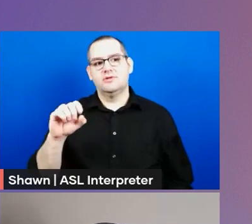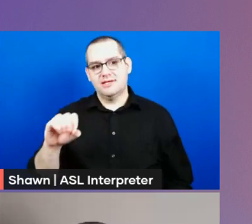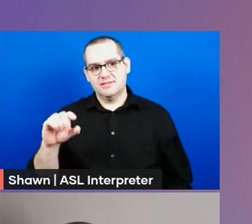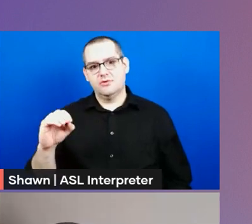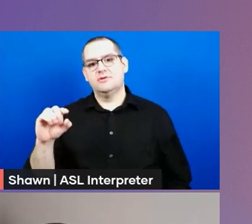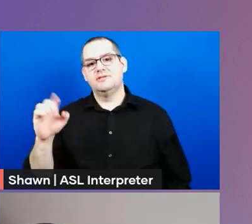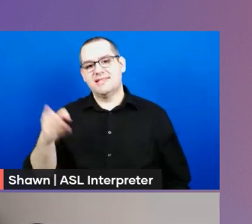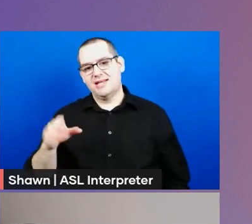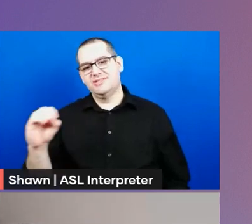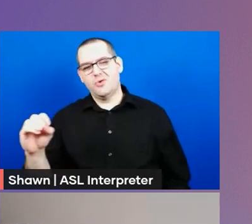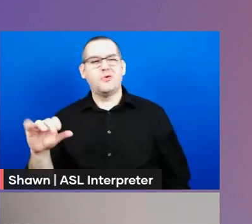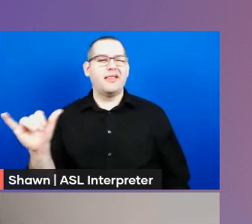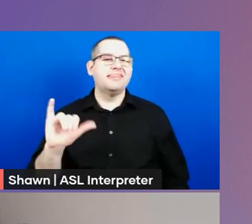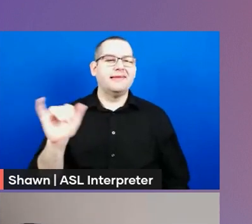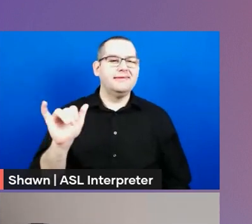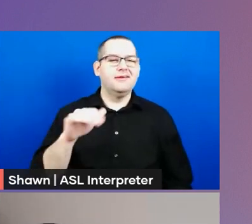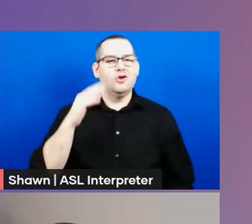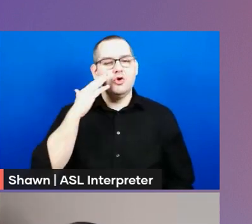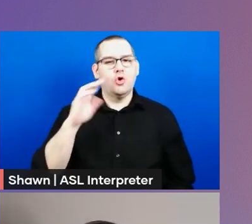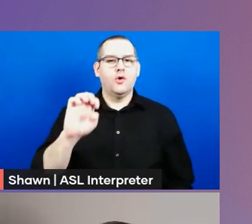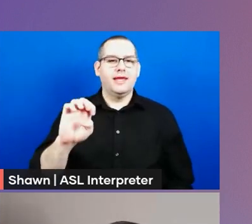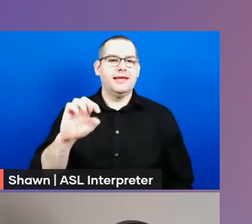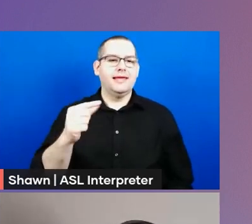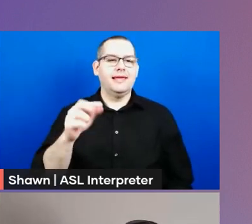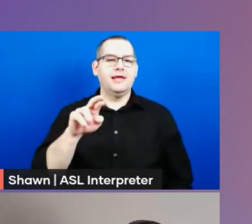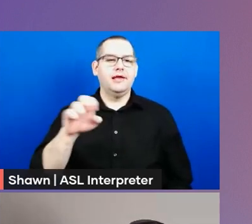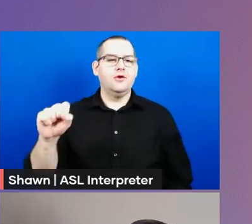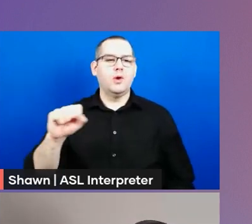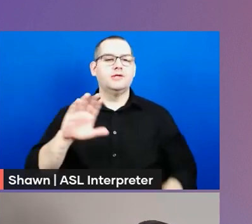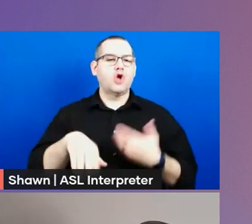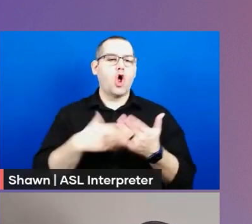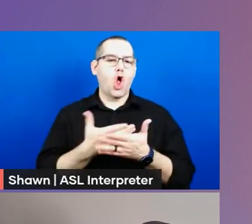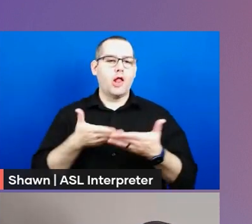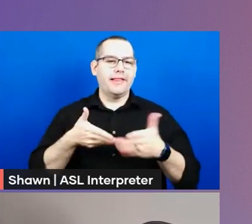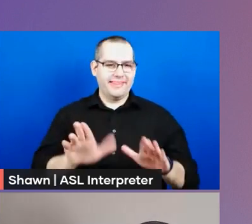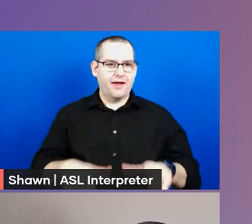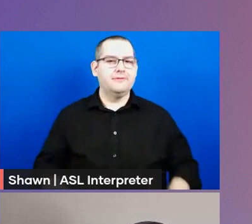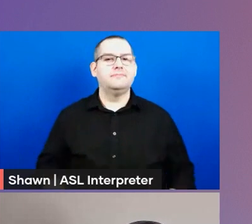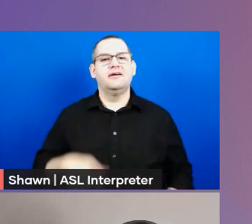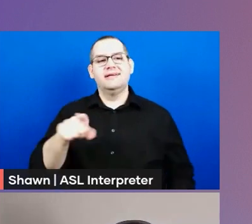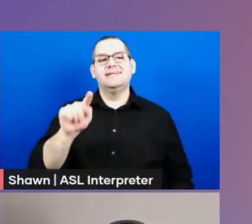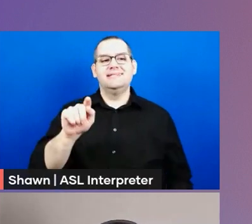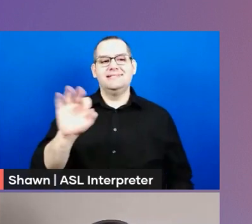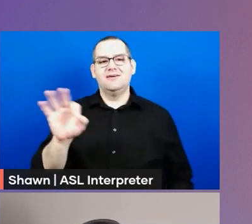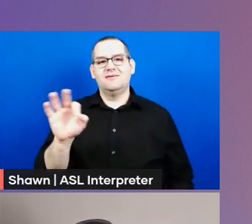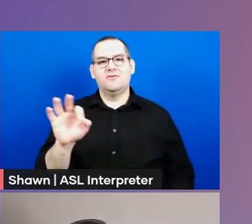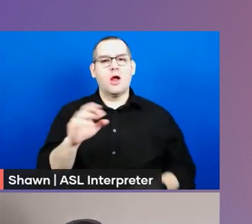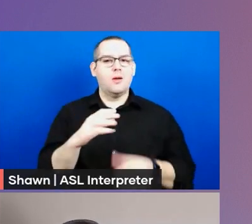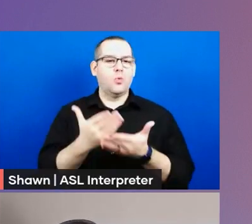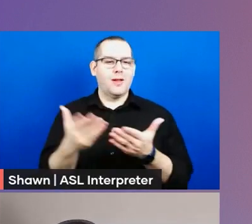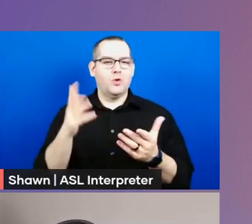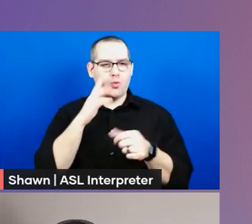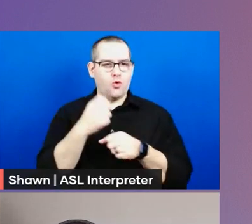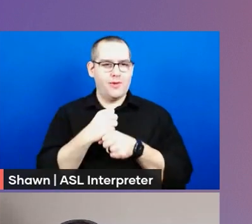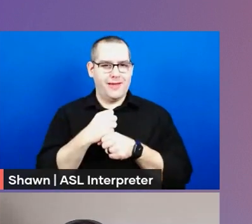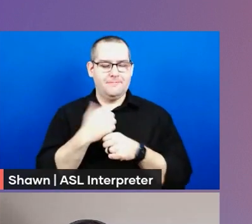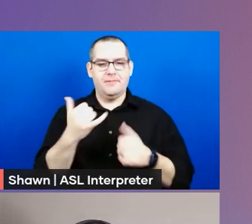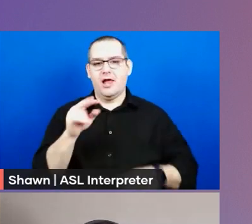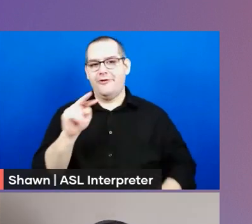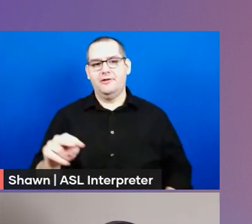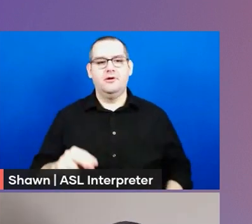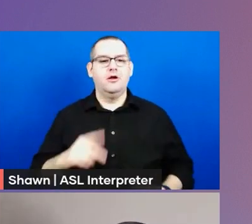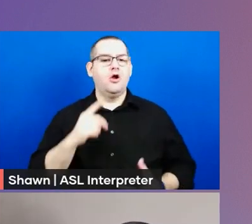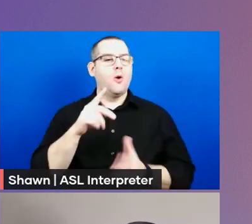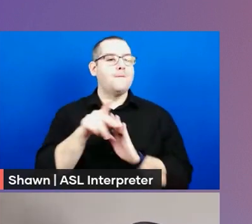0.0.0.0/0. So just like a egress all allowed. And so this is going to be the Terraform resources we're creating. Now let's look at